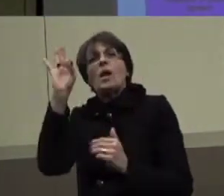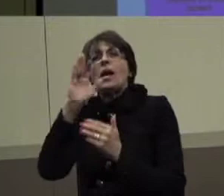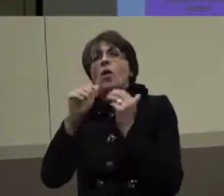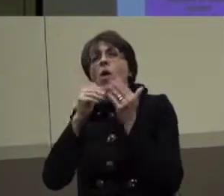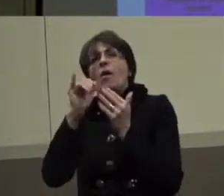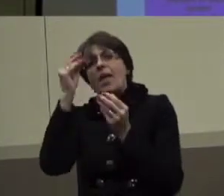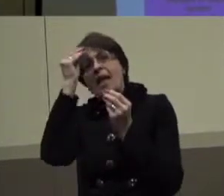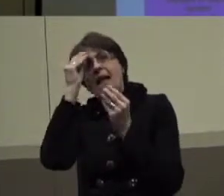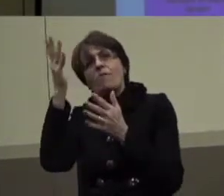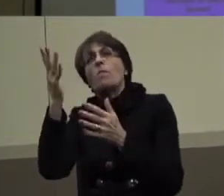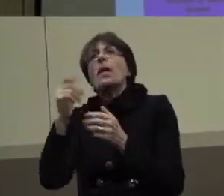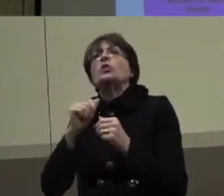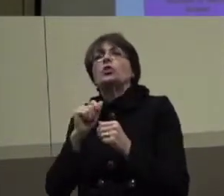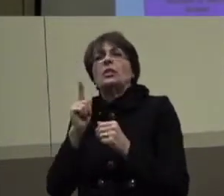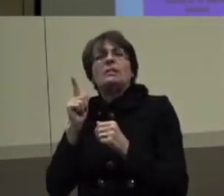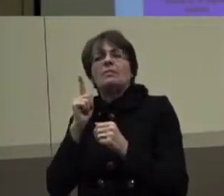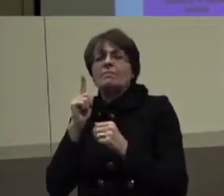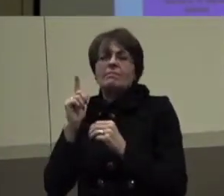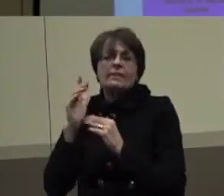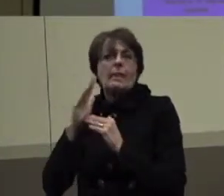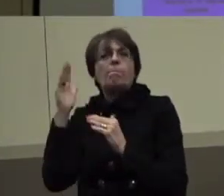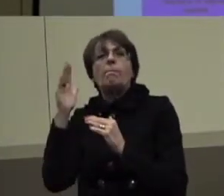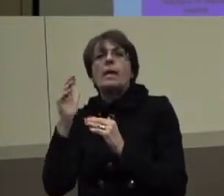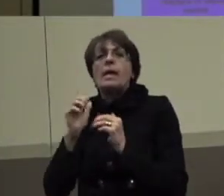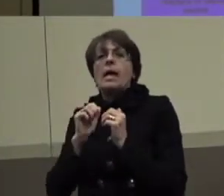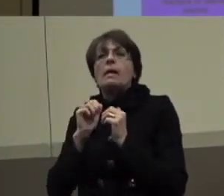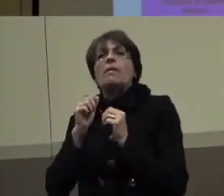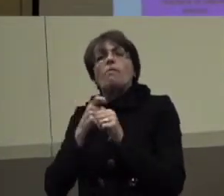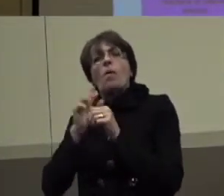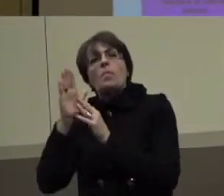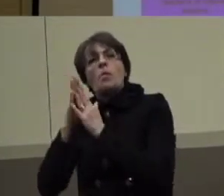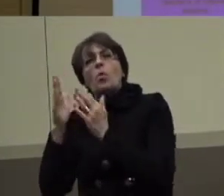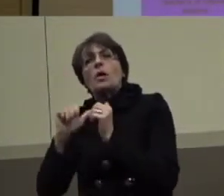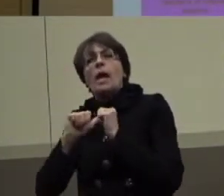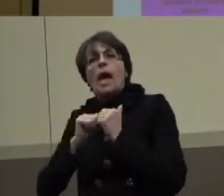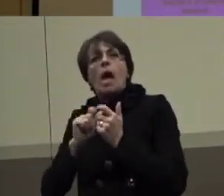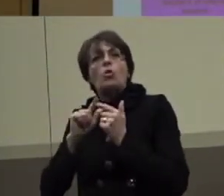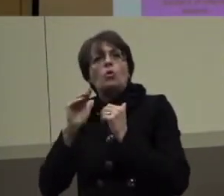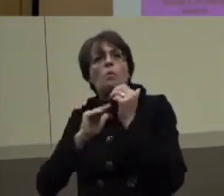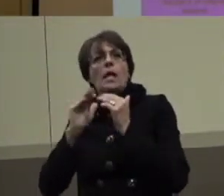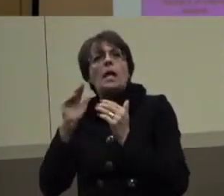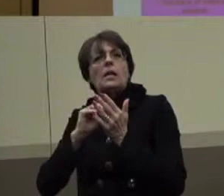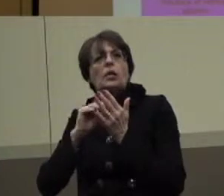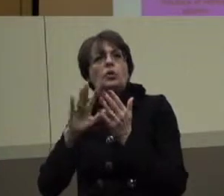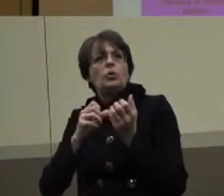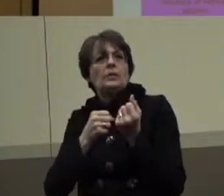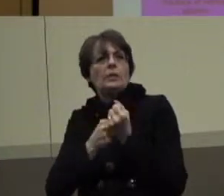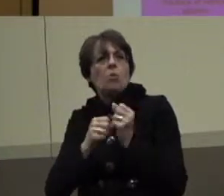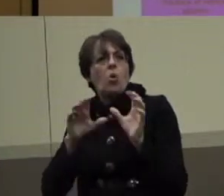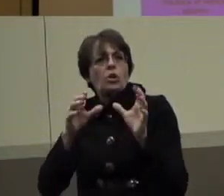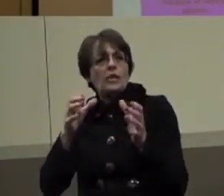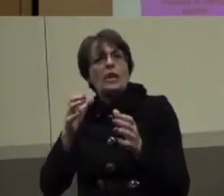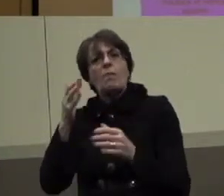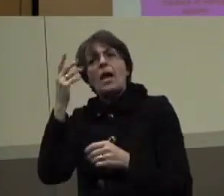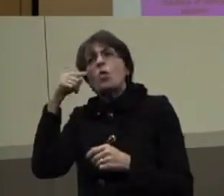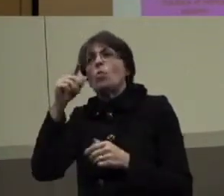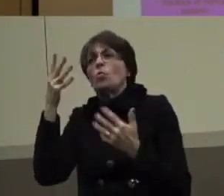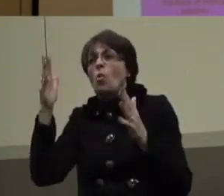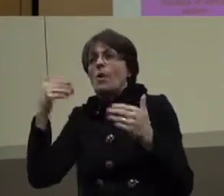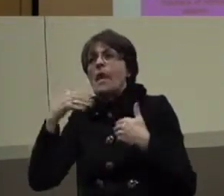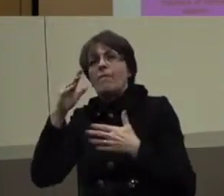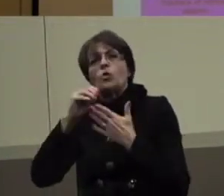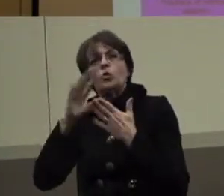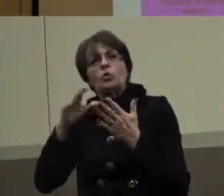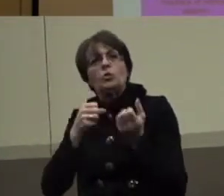some top information from their book, How to Build a Student Support Team. And I know you guys already have your student support